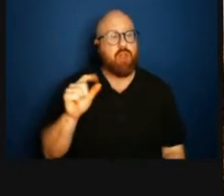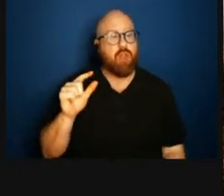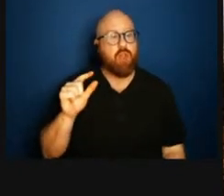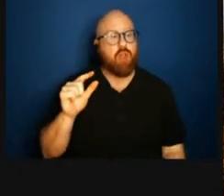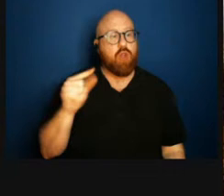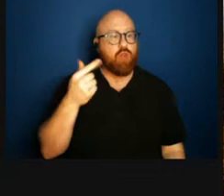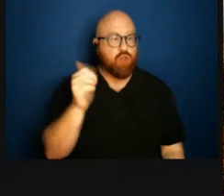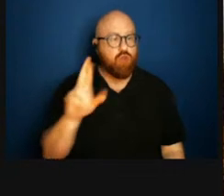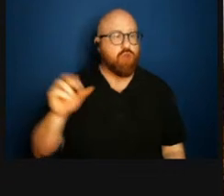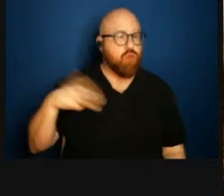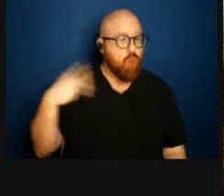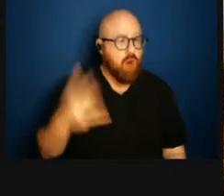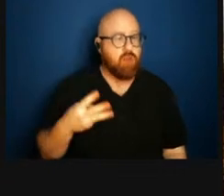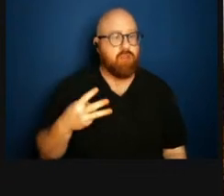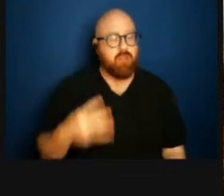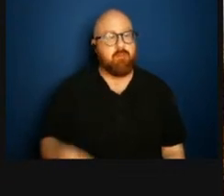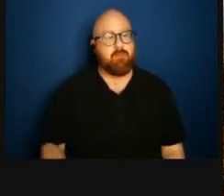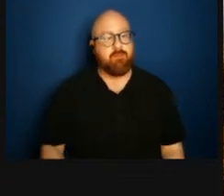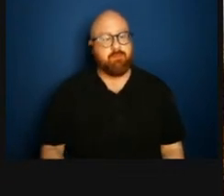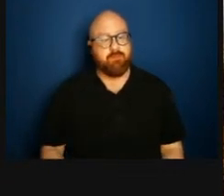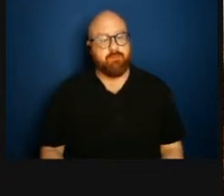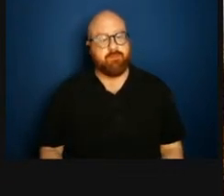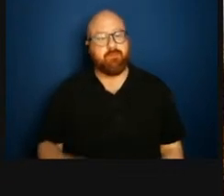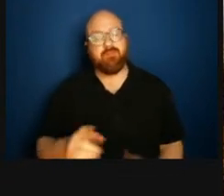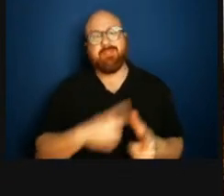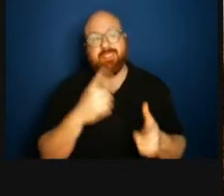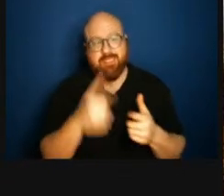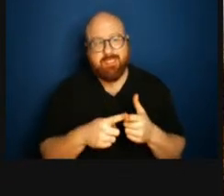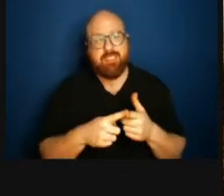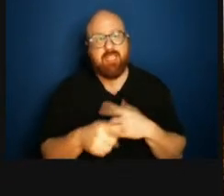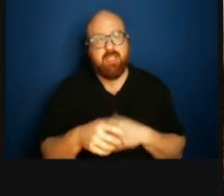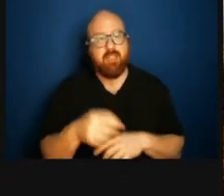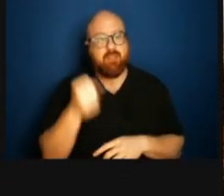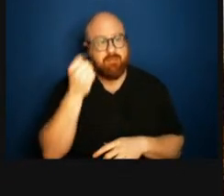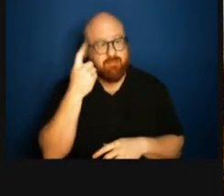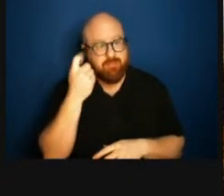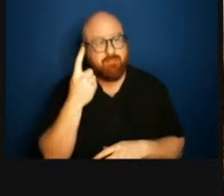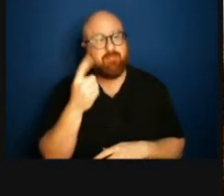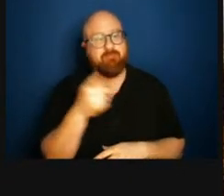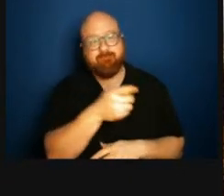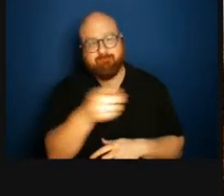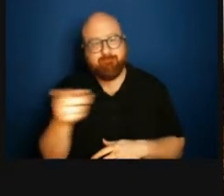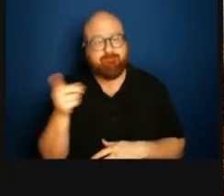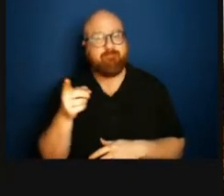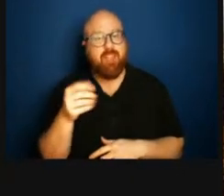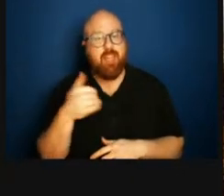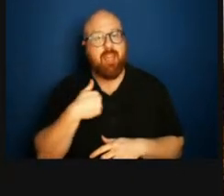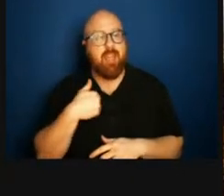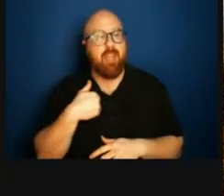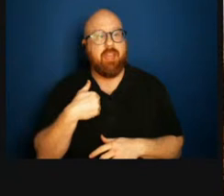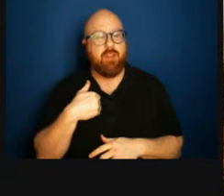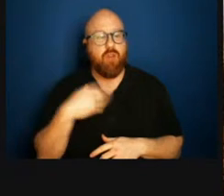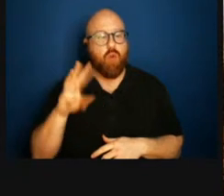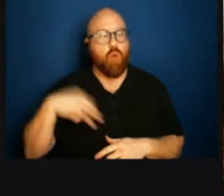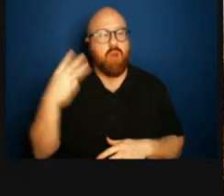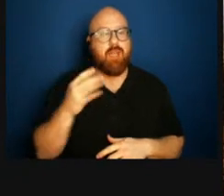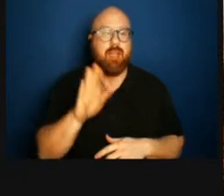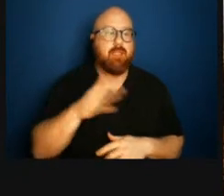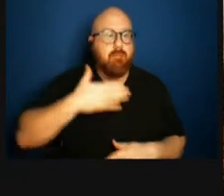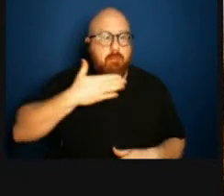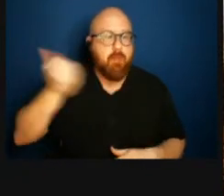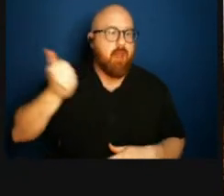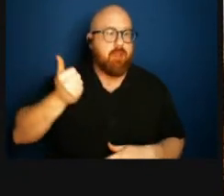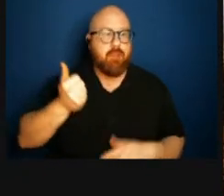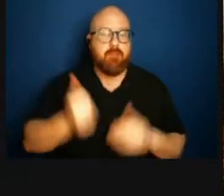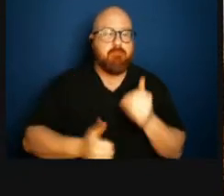big expert on. And then the Maryland line featured Washington's best and most dependable troops, Black and white